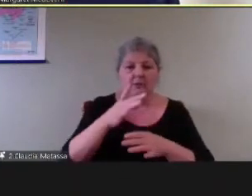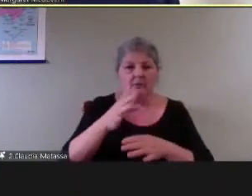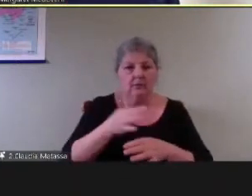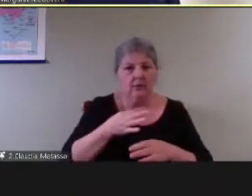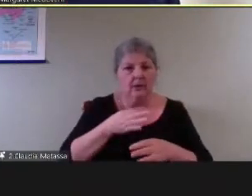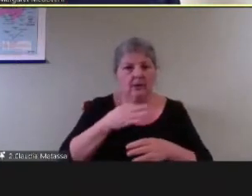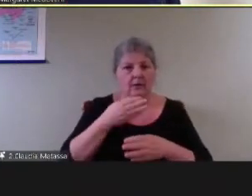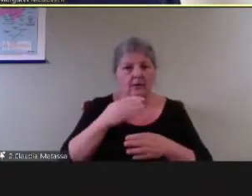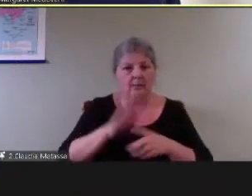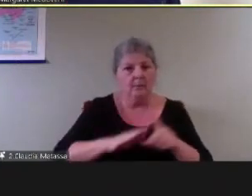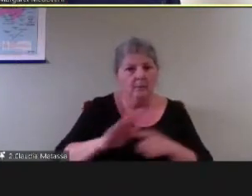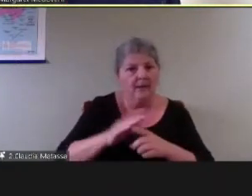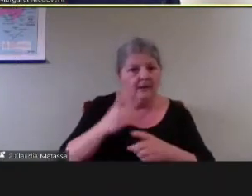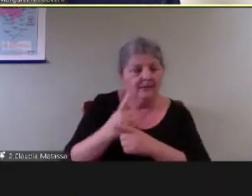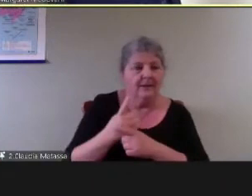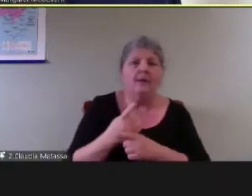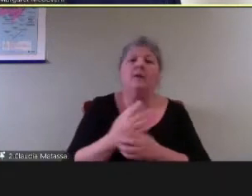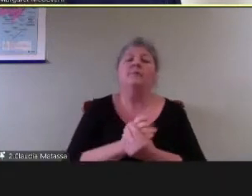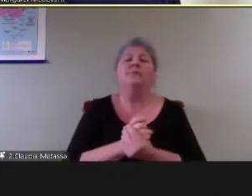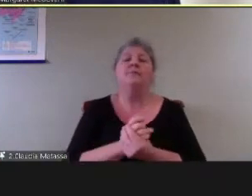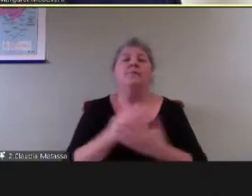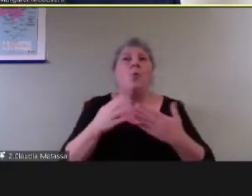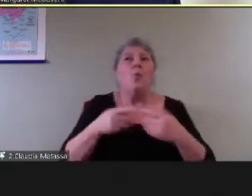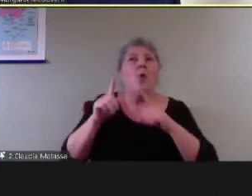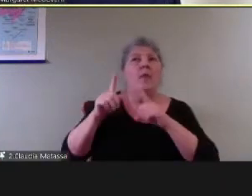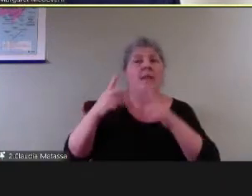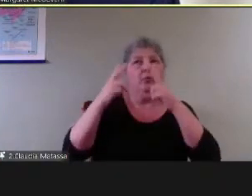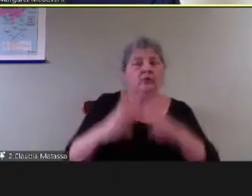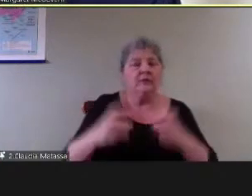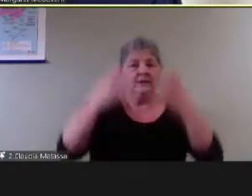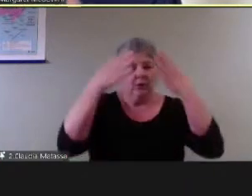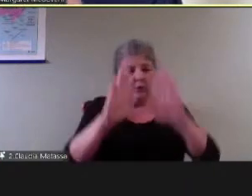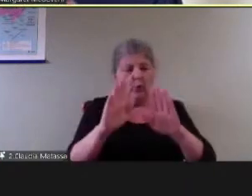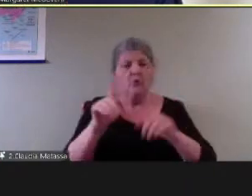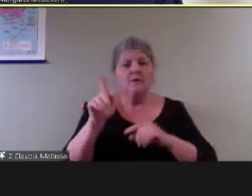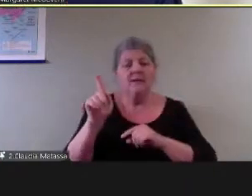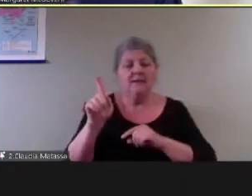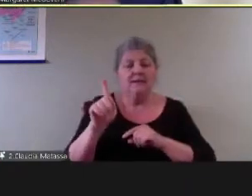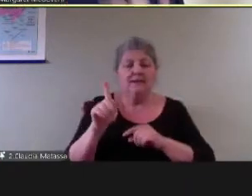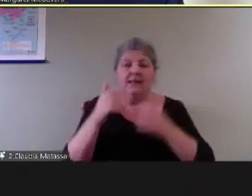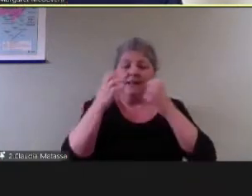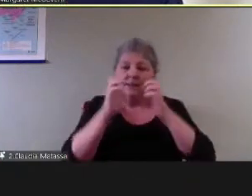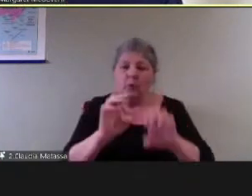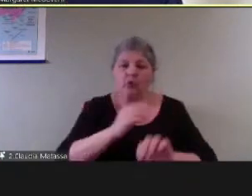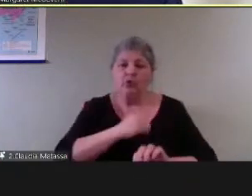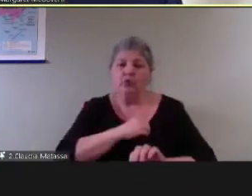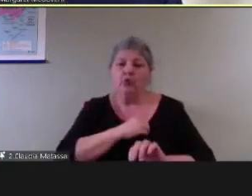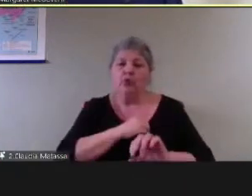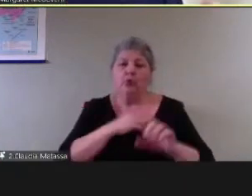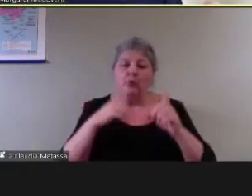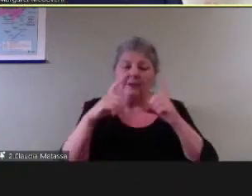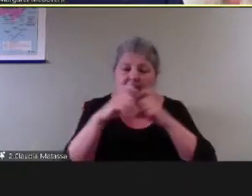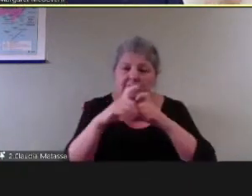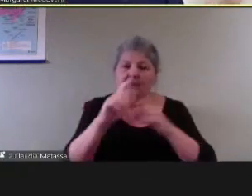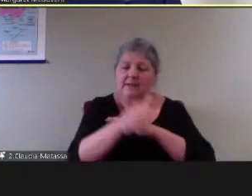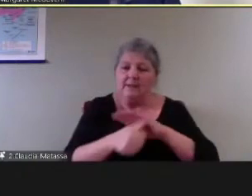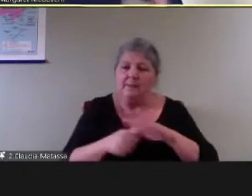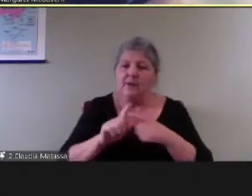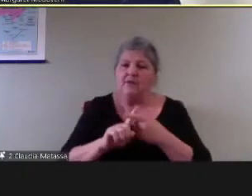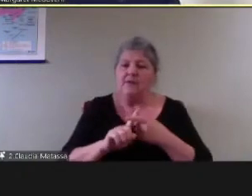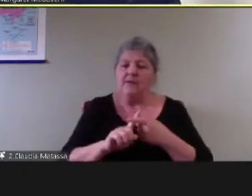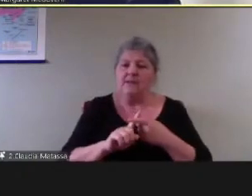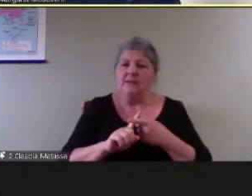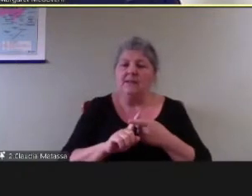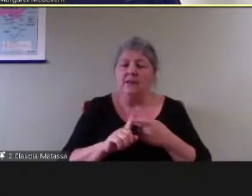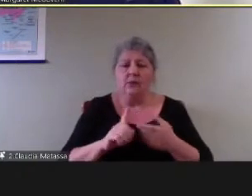here by Folletti, 1998, what that research identified is that exposure to adverse childhood experiences goes